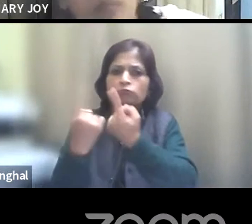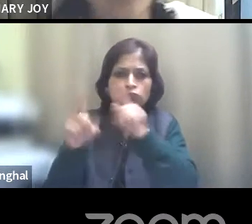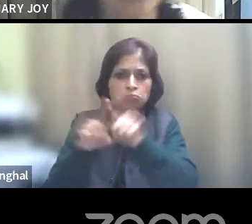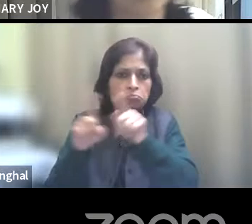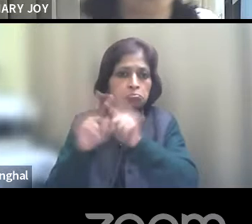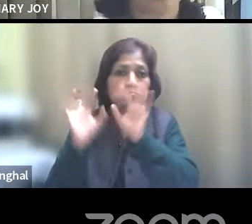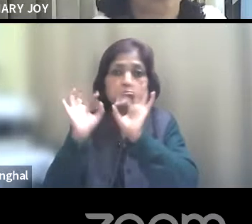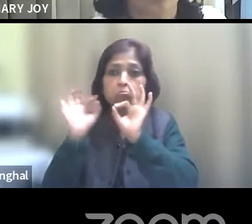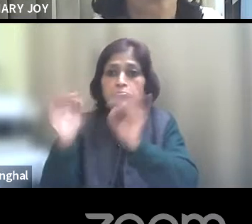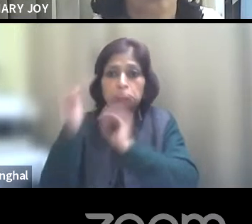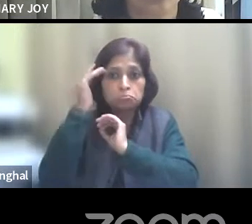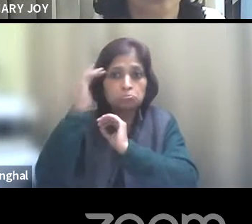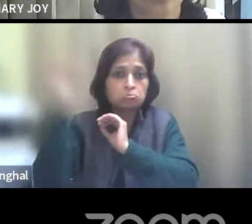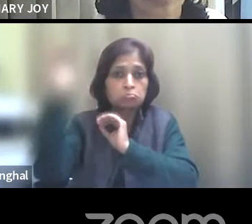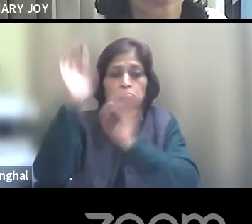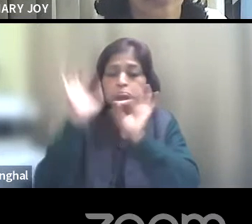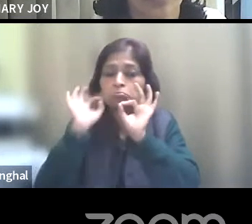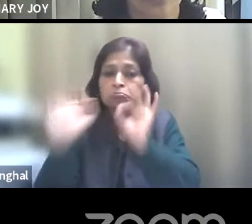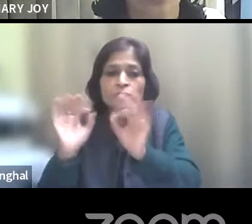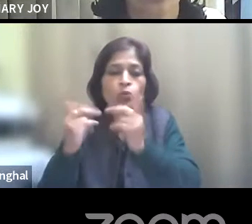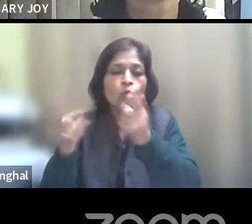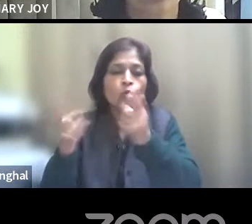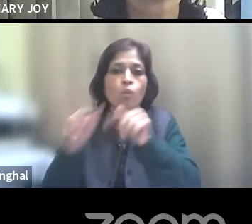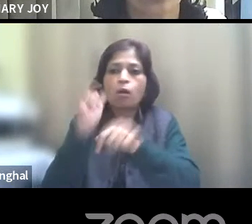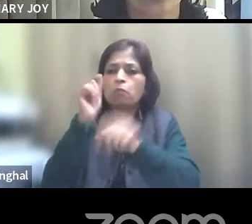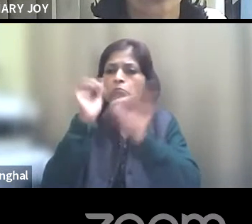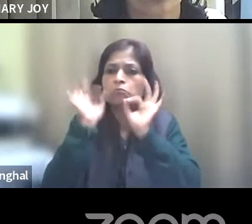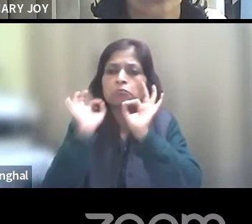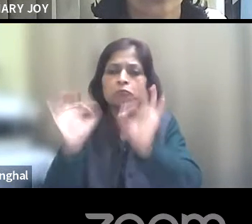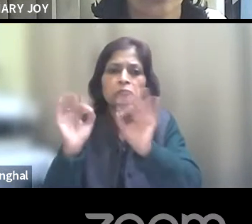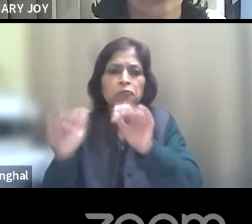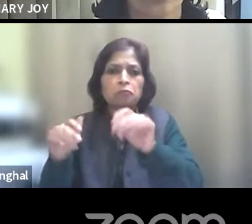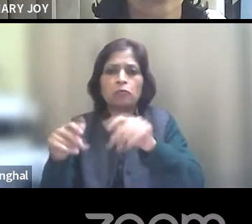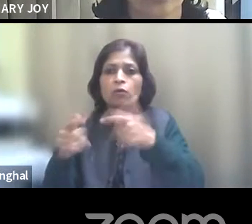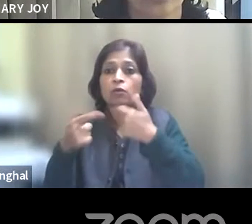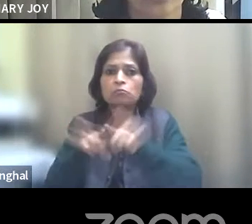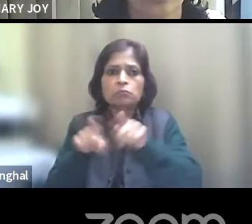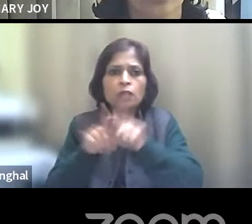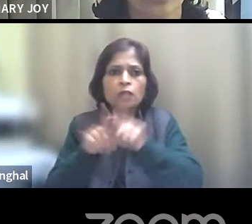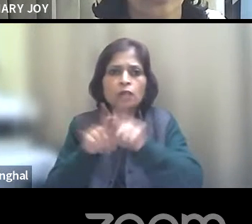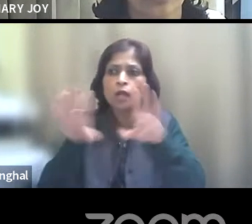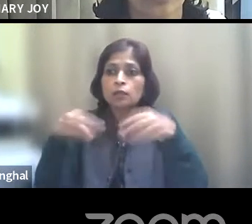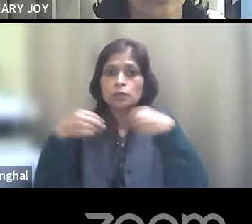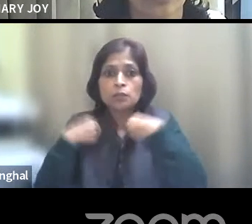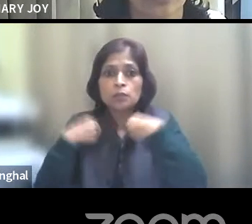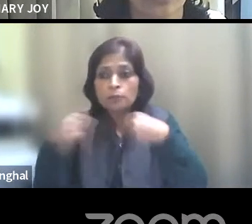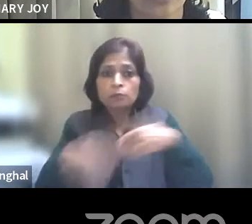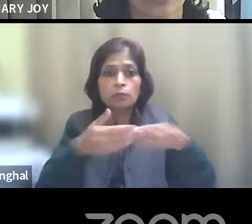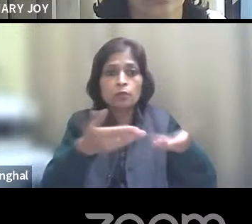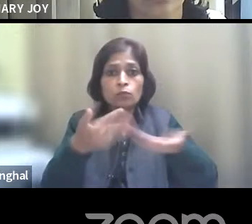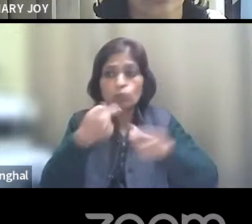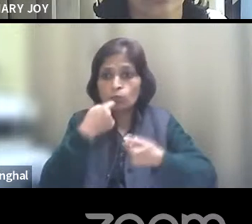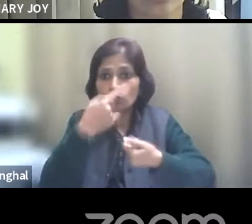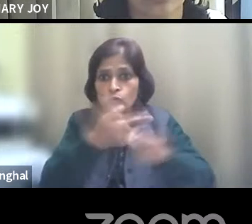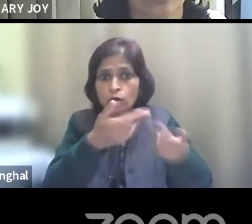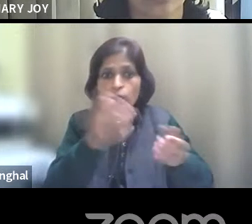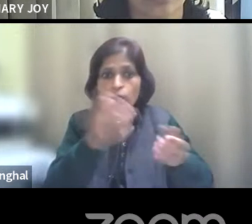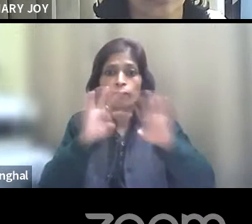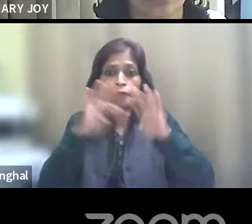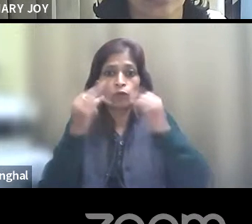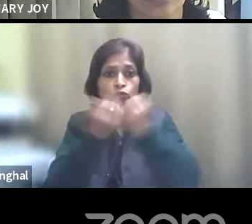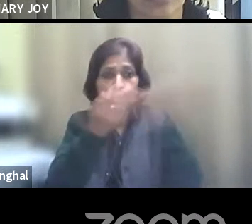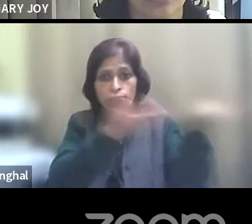intellect and the kind of work he does. So we thought it was really nice of him to accept our invitation and share what they do